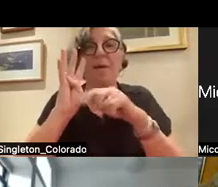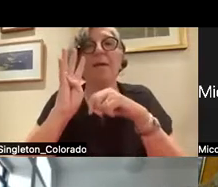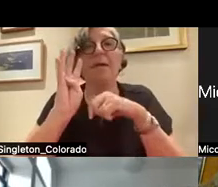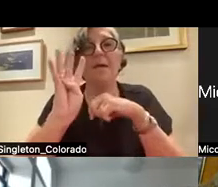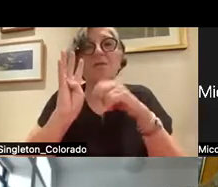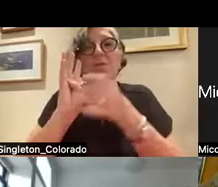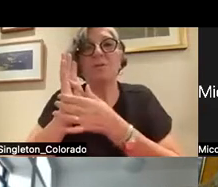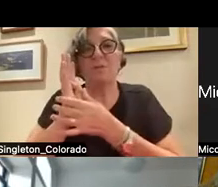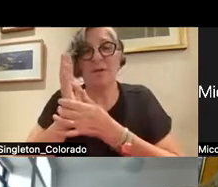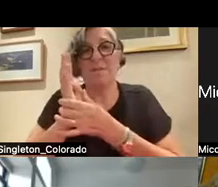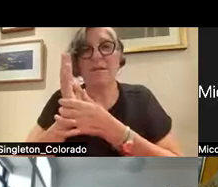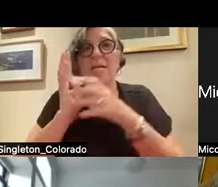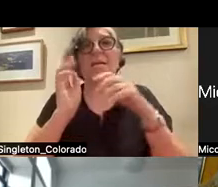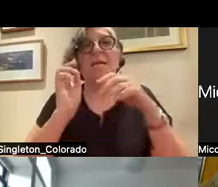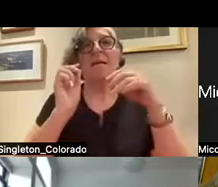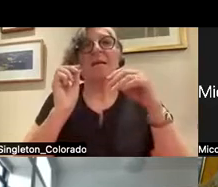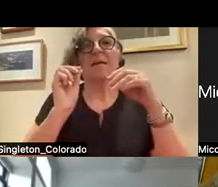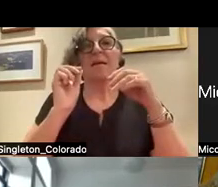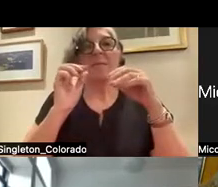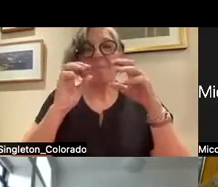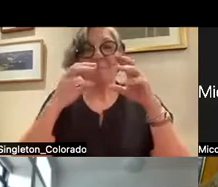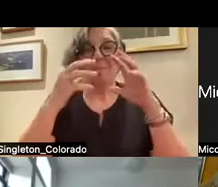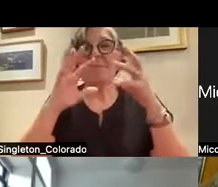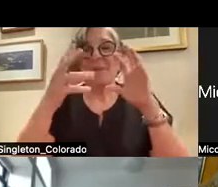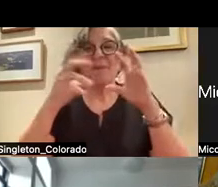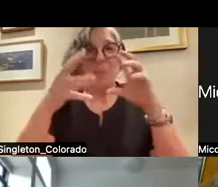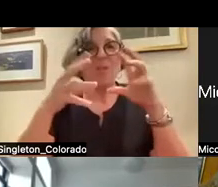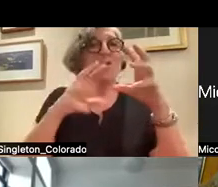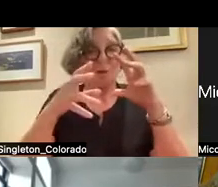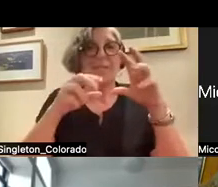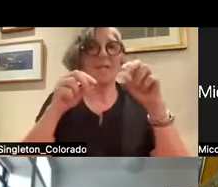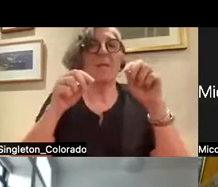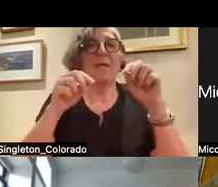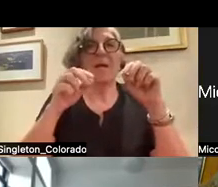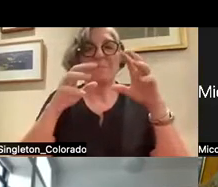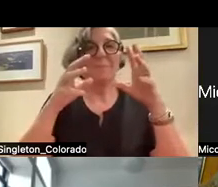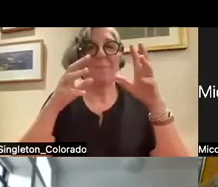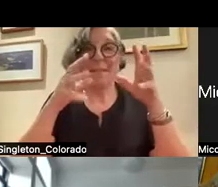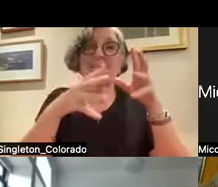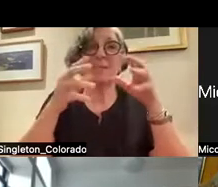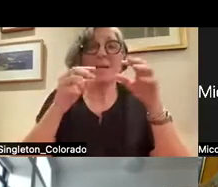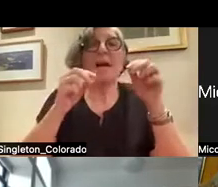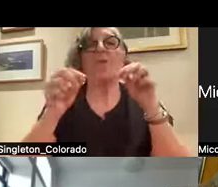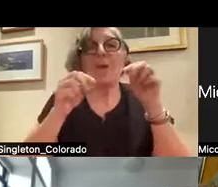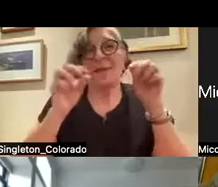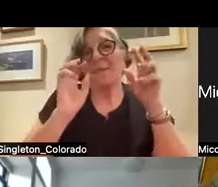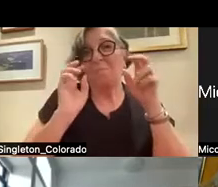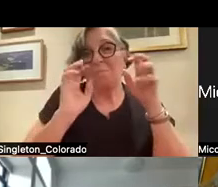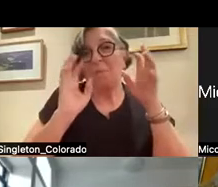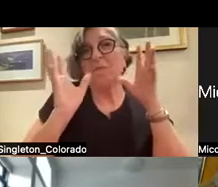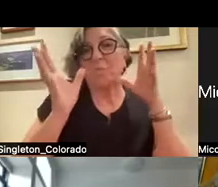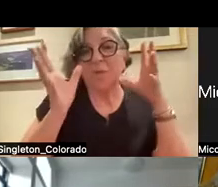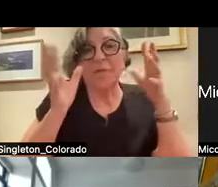number into a sign. It's a very special process, but that's another way